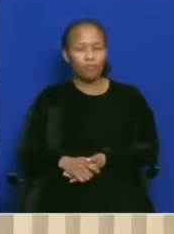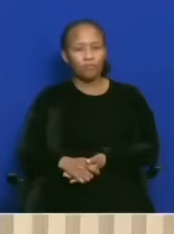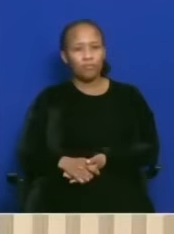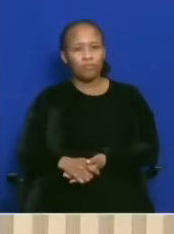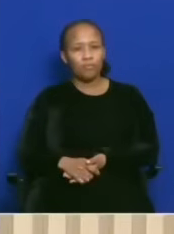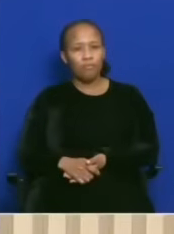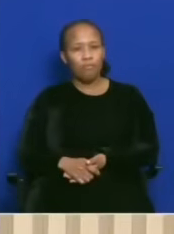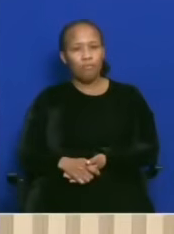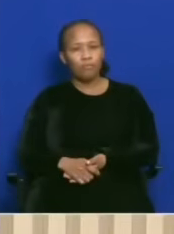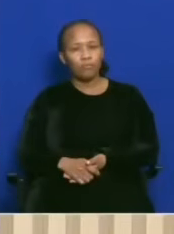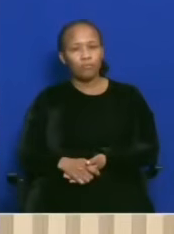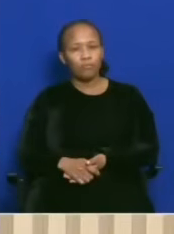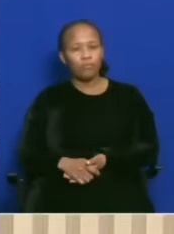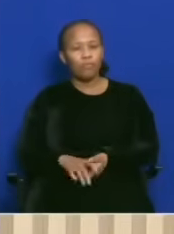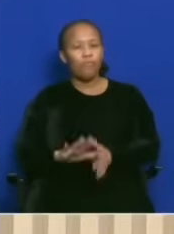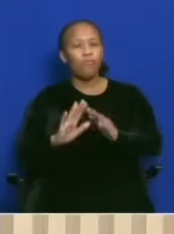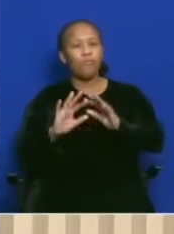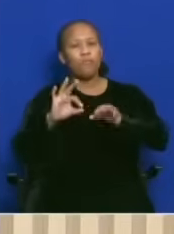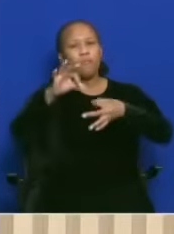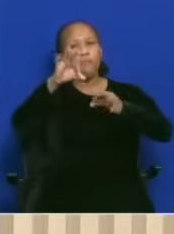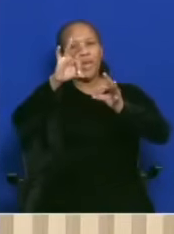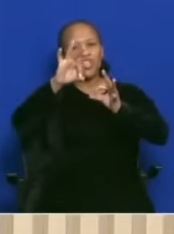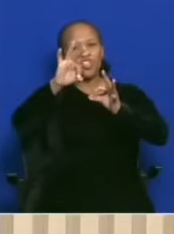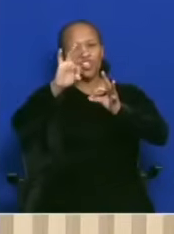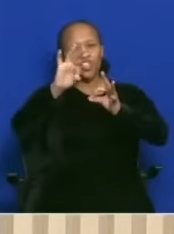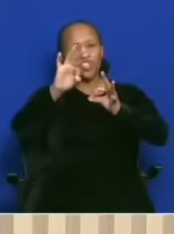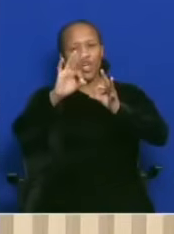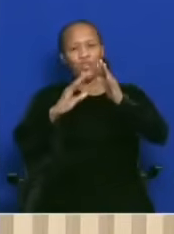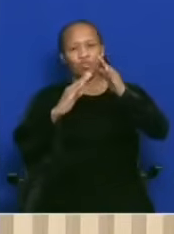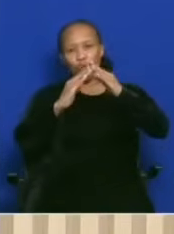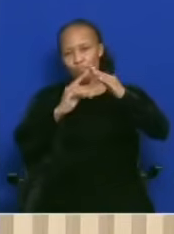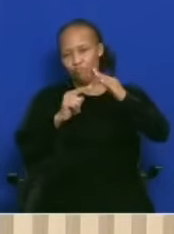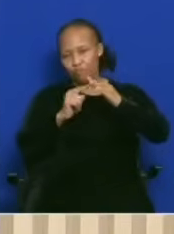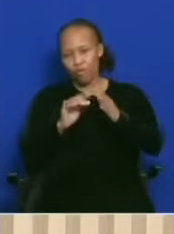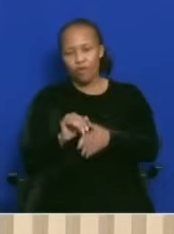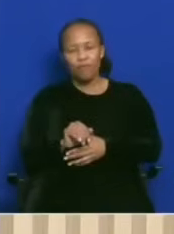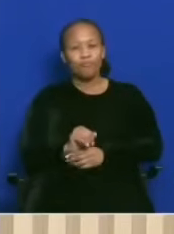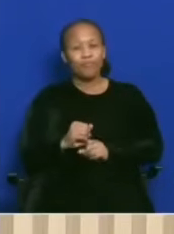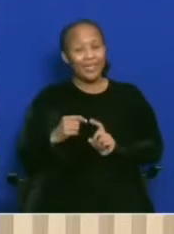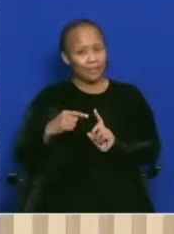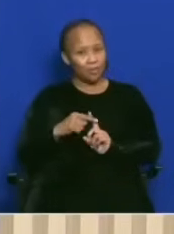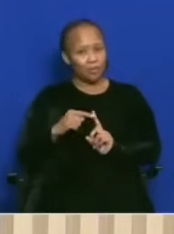at the top of the page, Mr. Valley